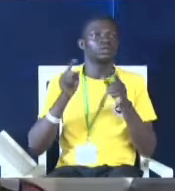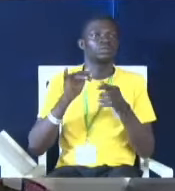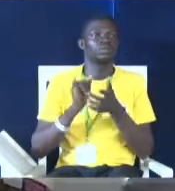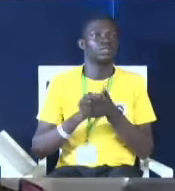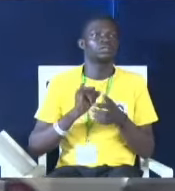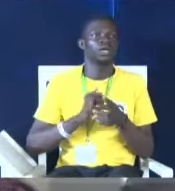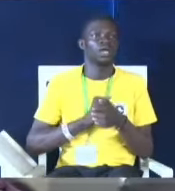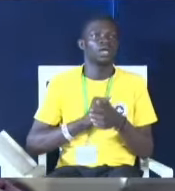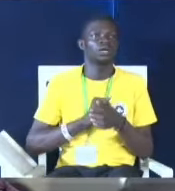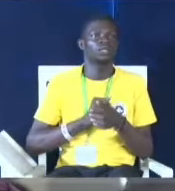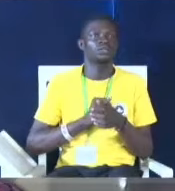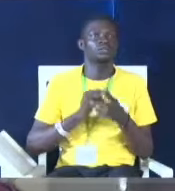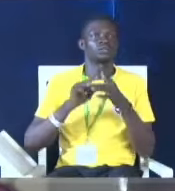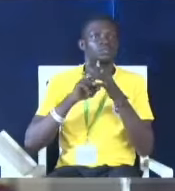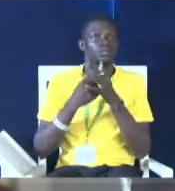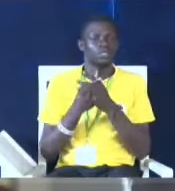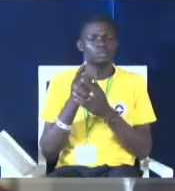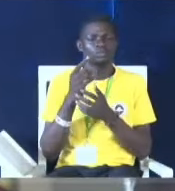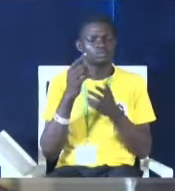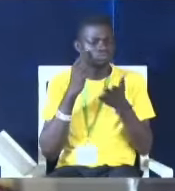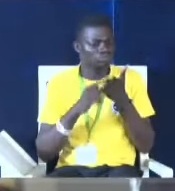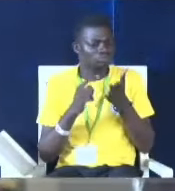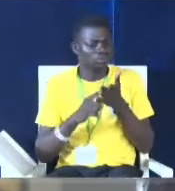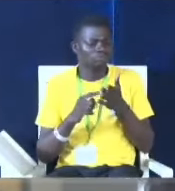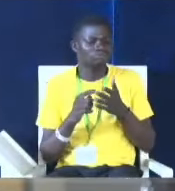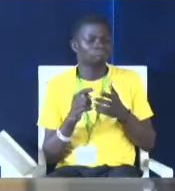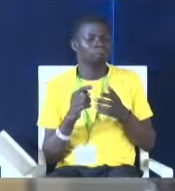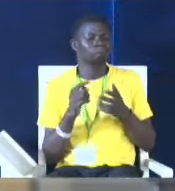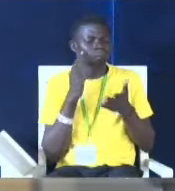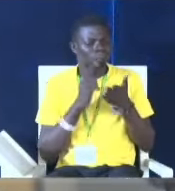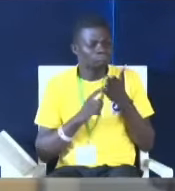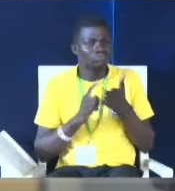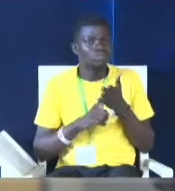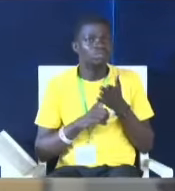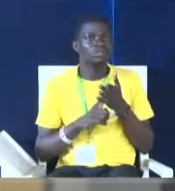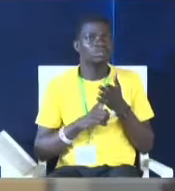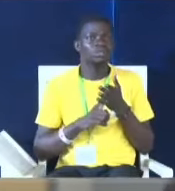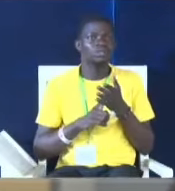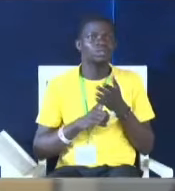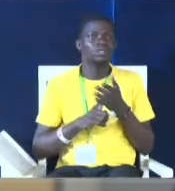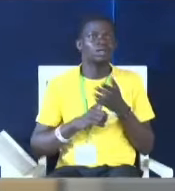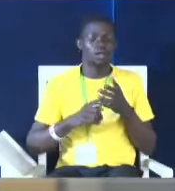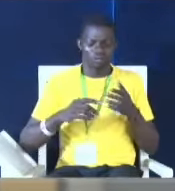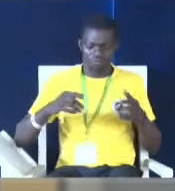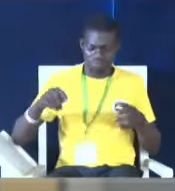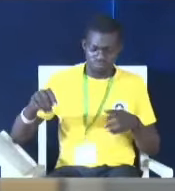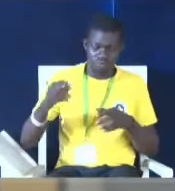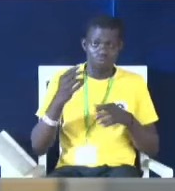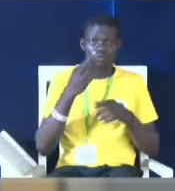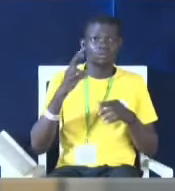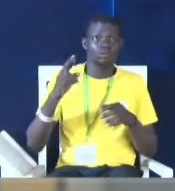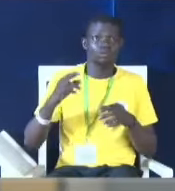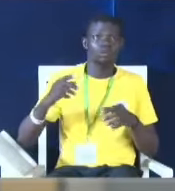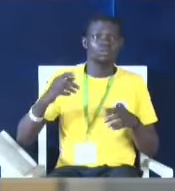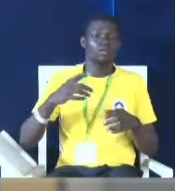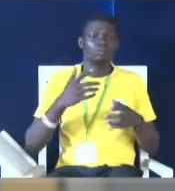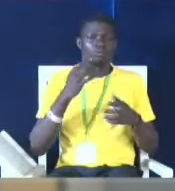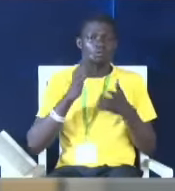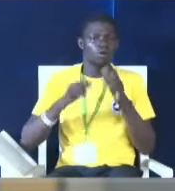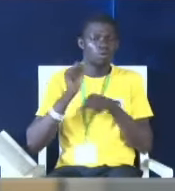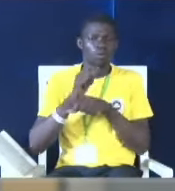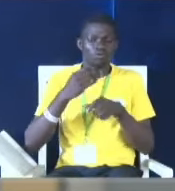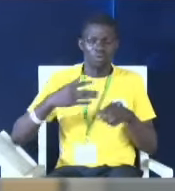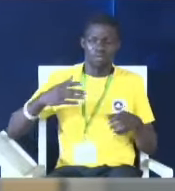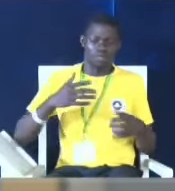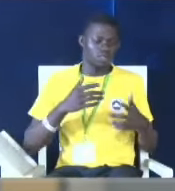I started observing an abnormal growth of my left breast. So after